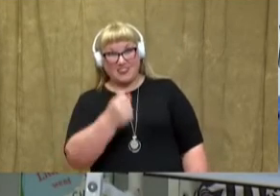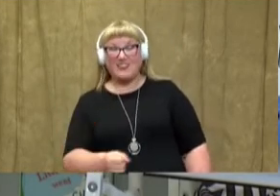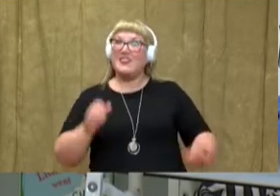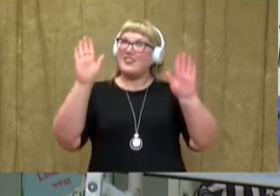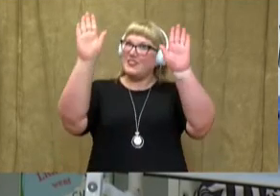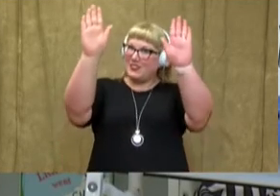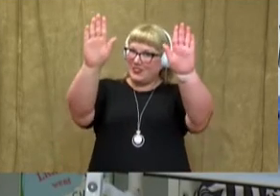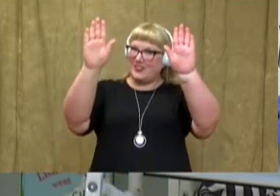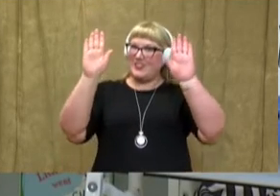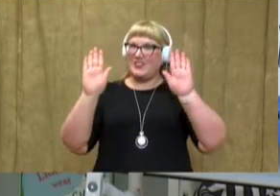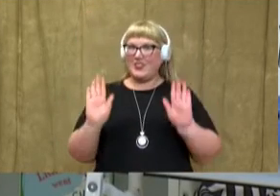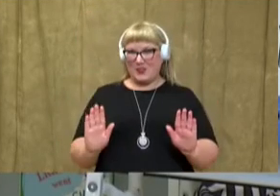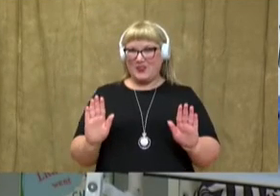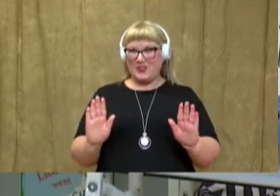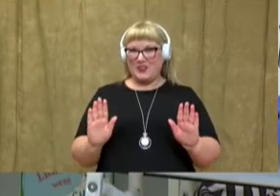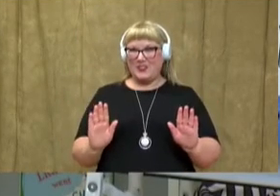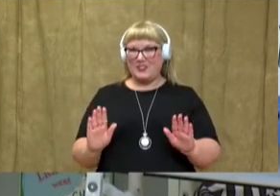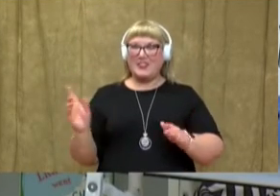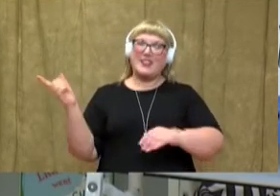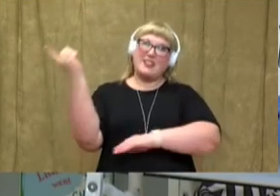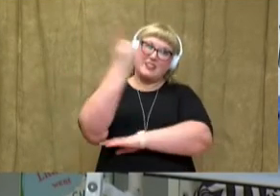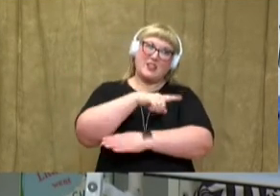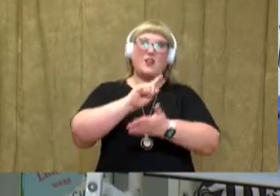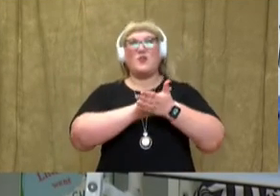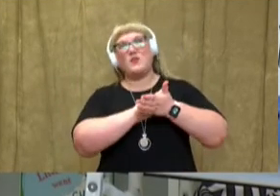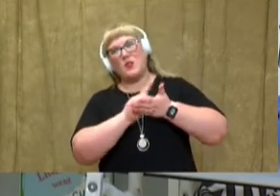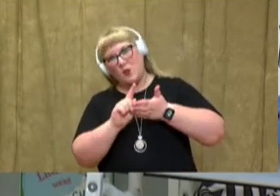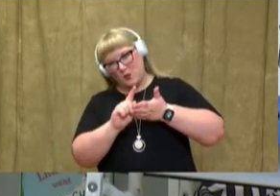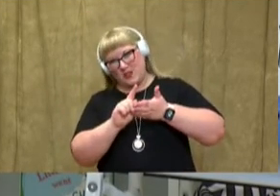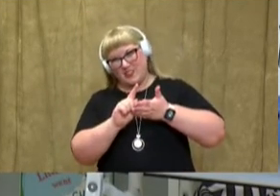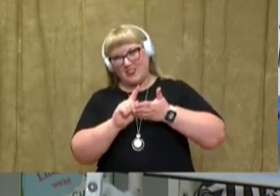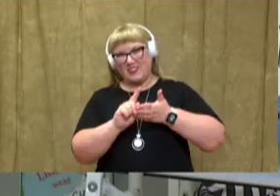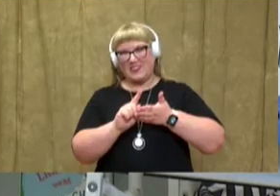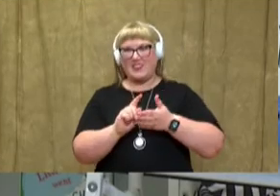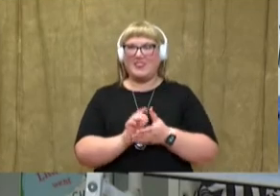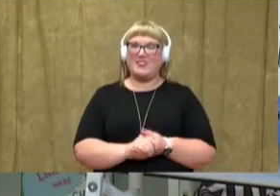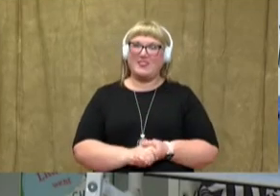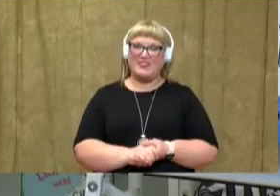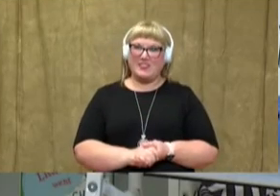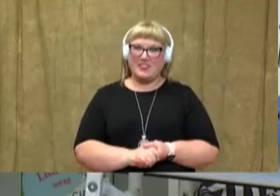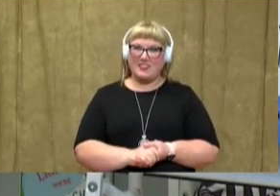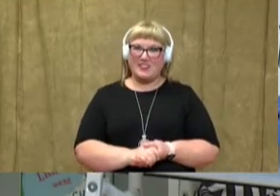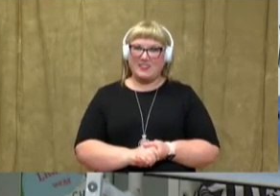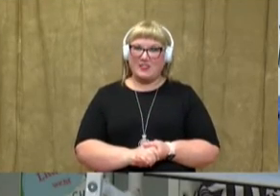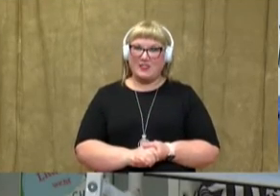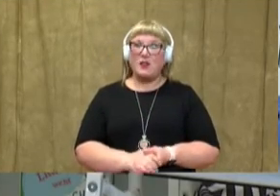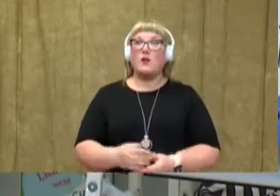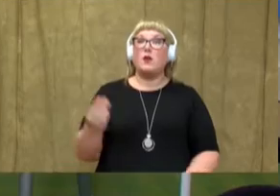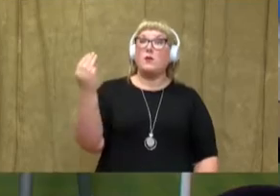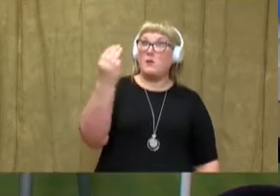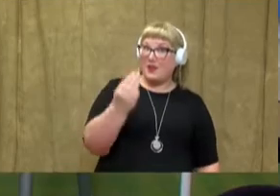sábado, domingo, los días de la semana. You want to do it again? Yes.